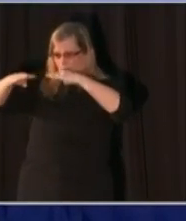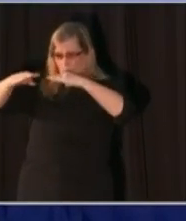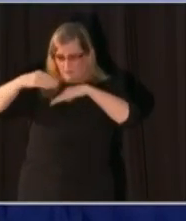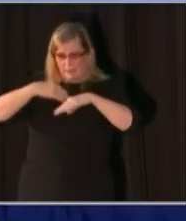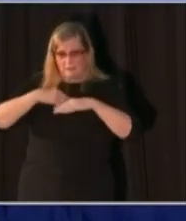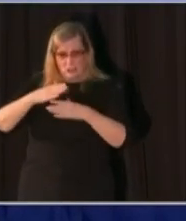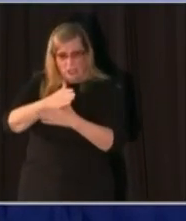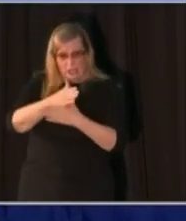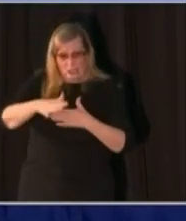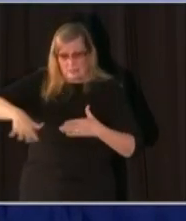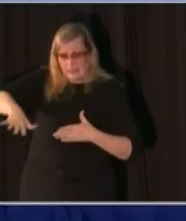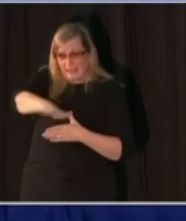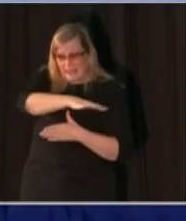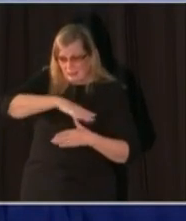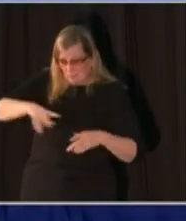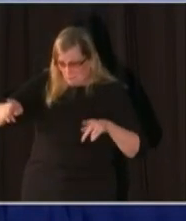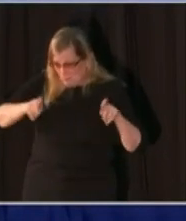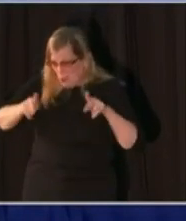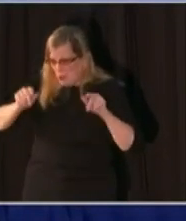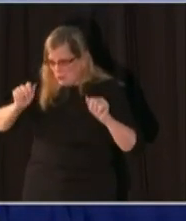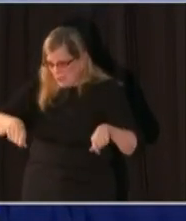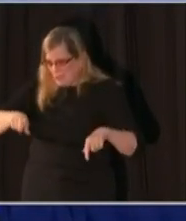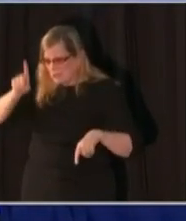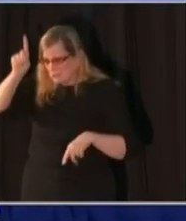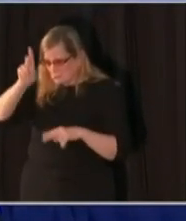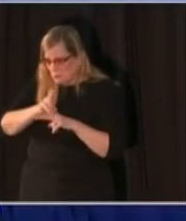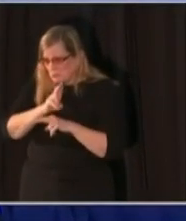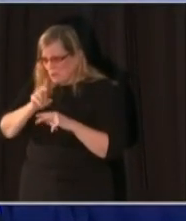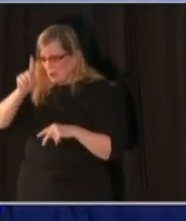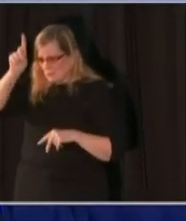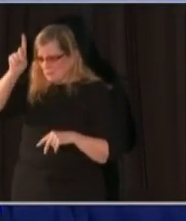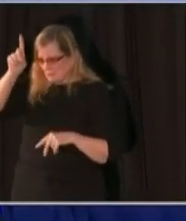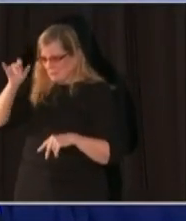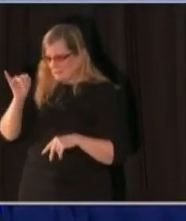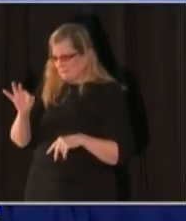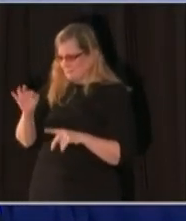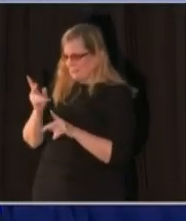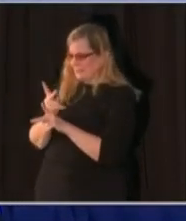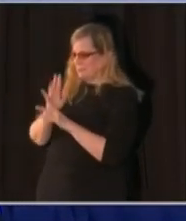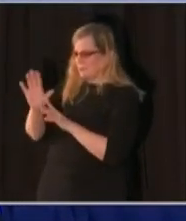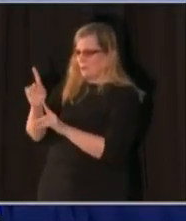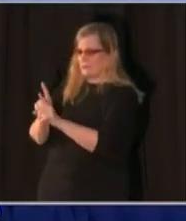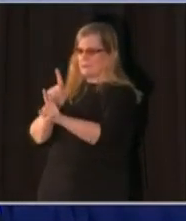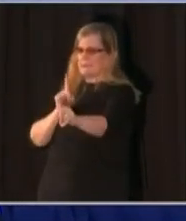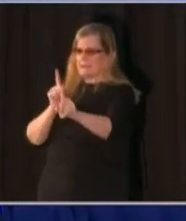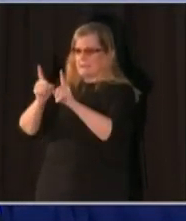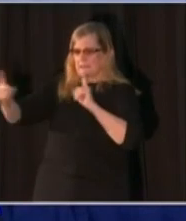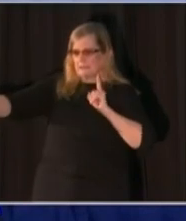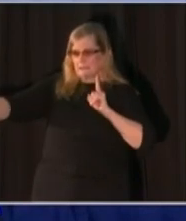they maintain social distancing? Yes. What about common areas inside of the buildings? Are they still